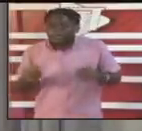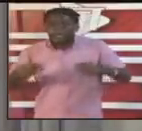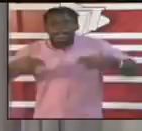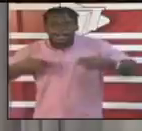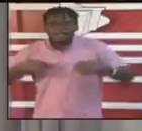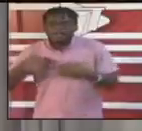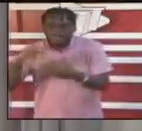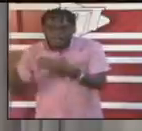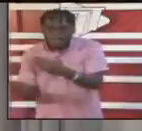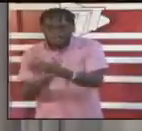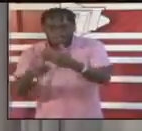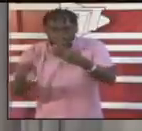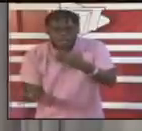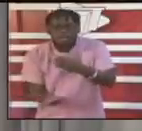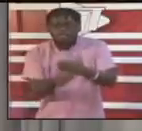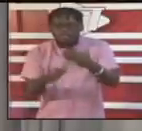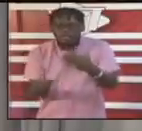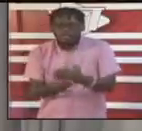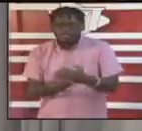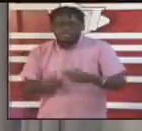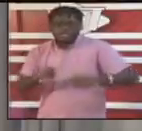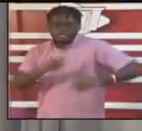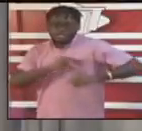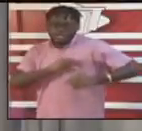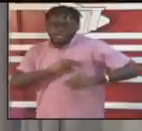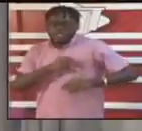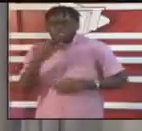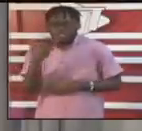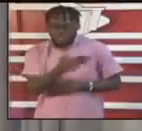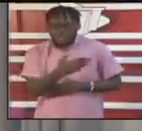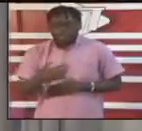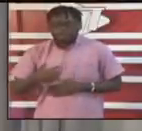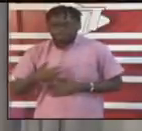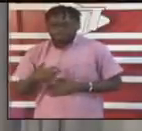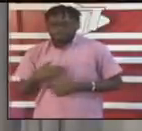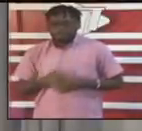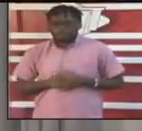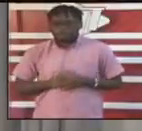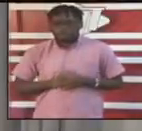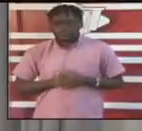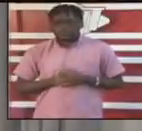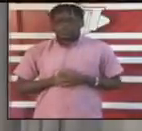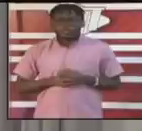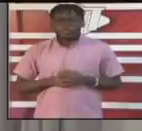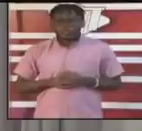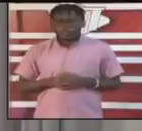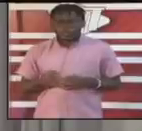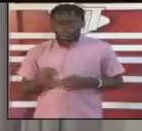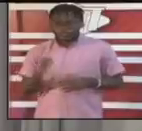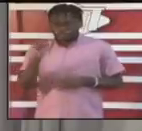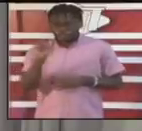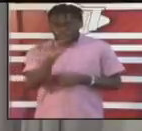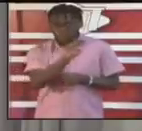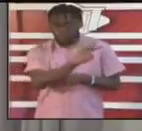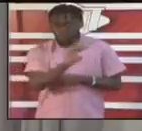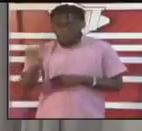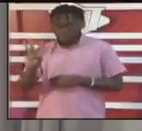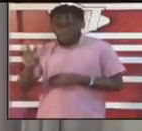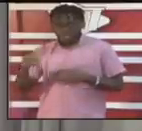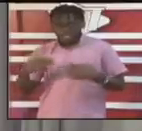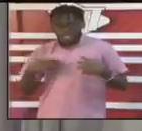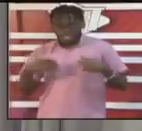to her twice this morning. So no health center under Northwest Regional Health Authority is